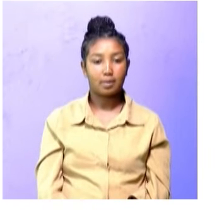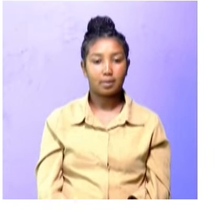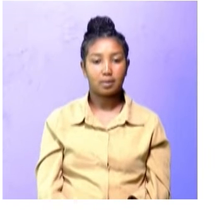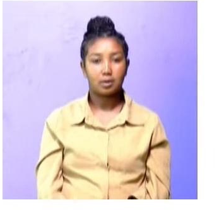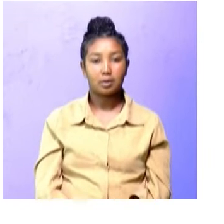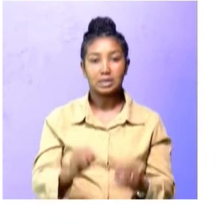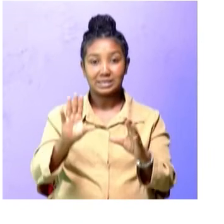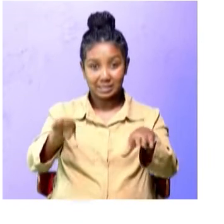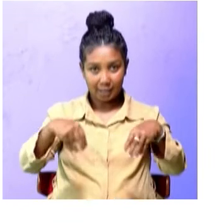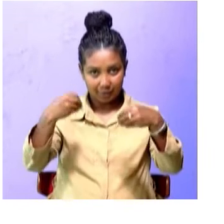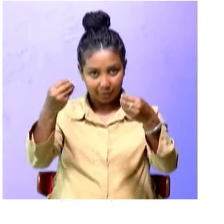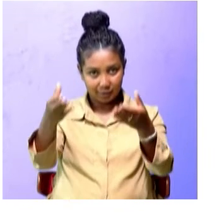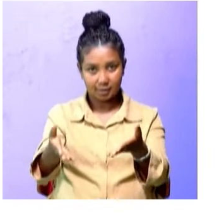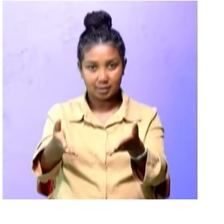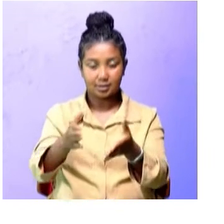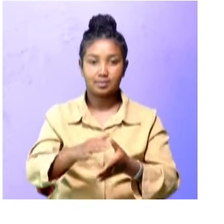the given